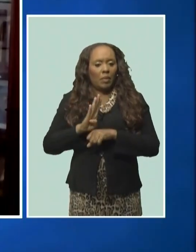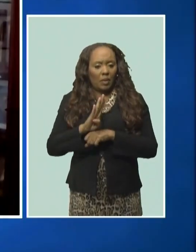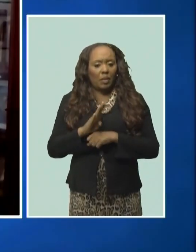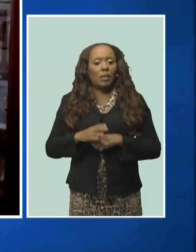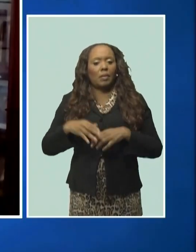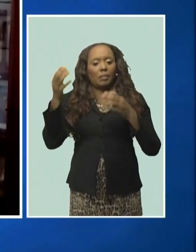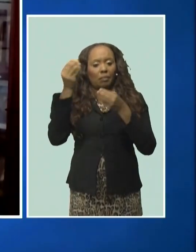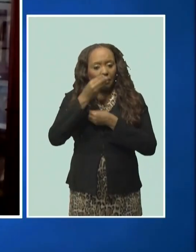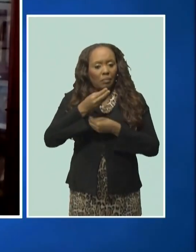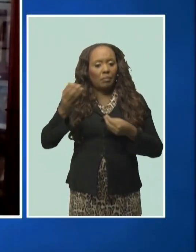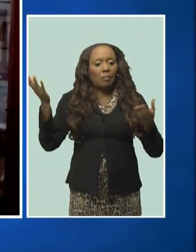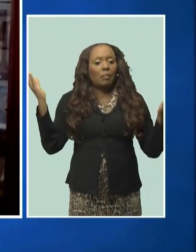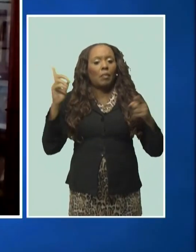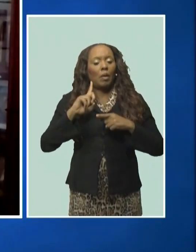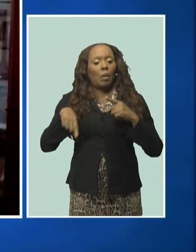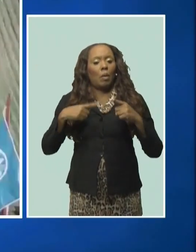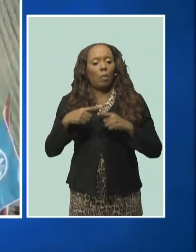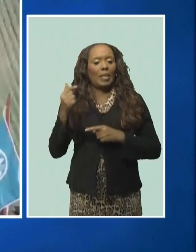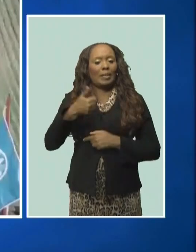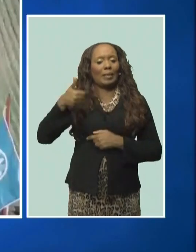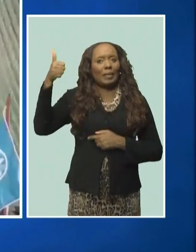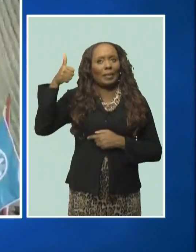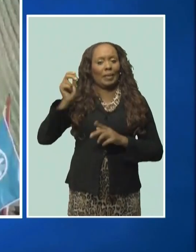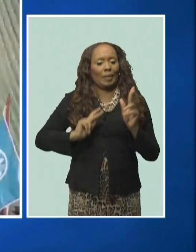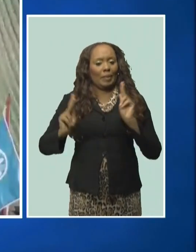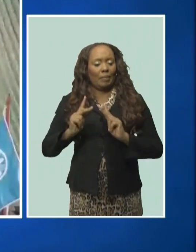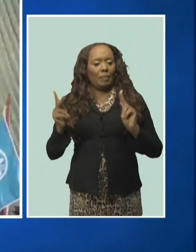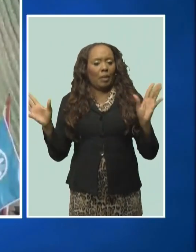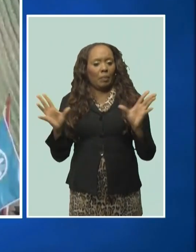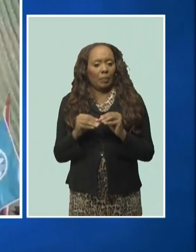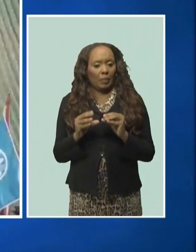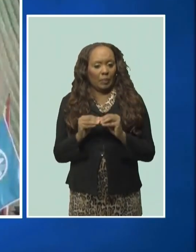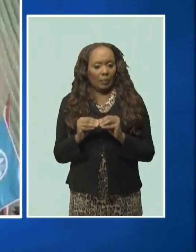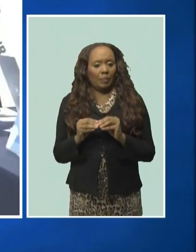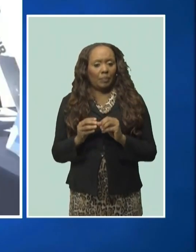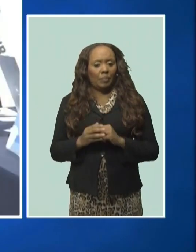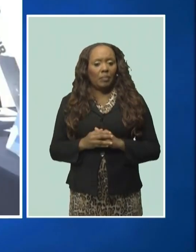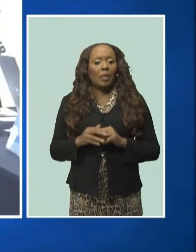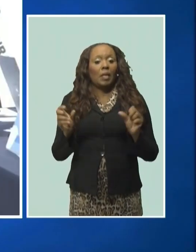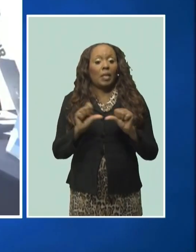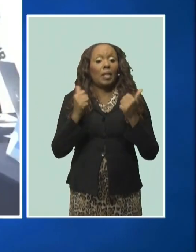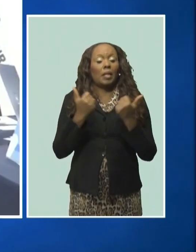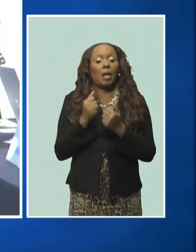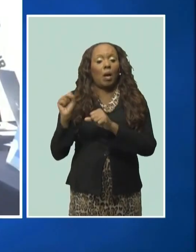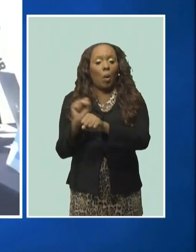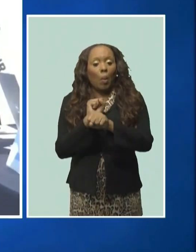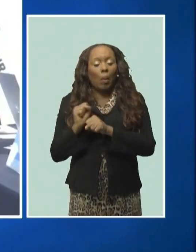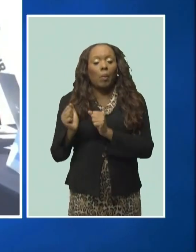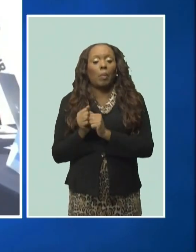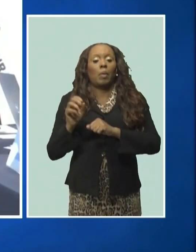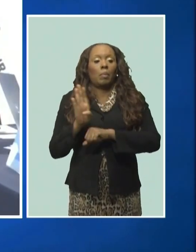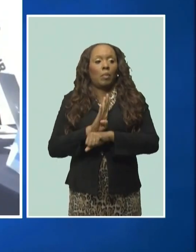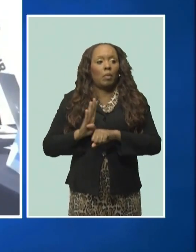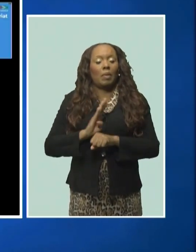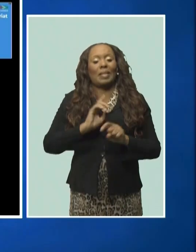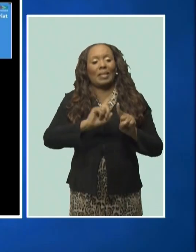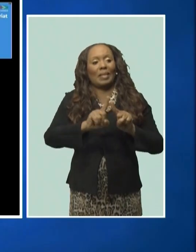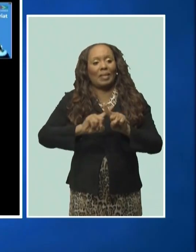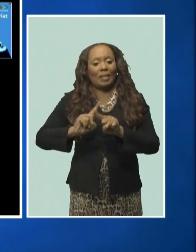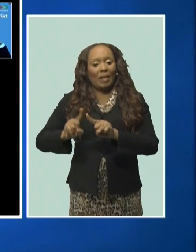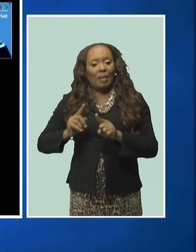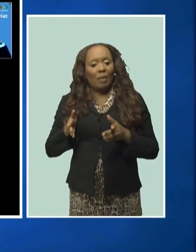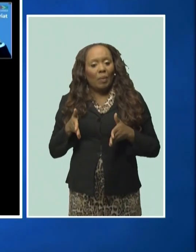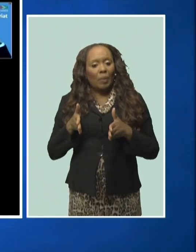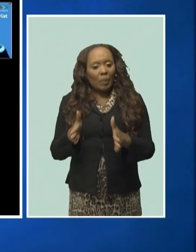The revelation was made during an FAO senior officers meeting. According to Mr. Bascom, the agency has been working